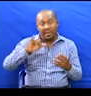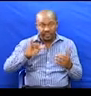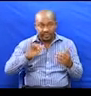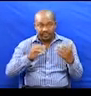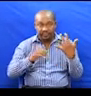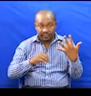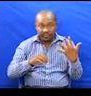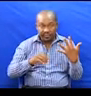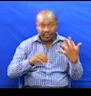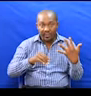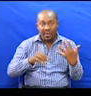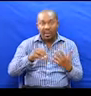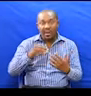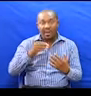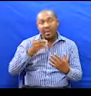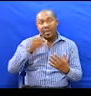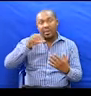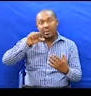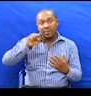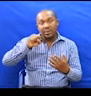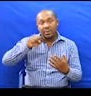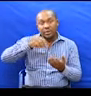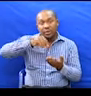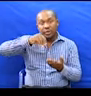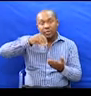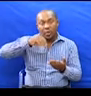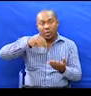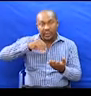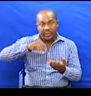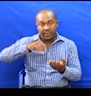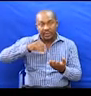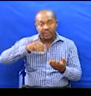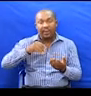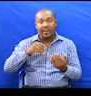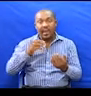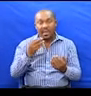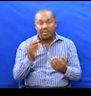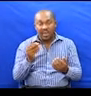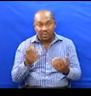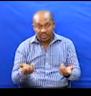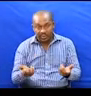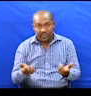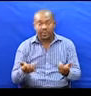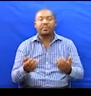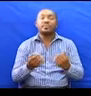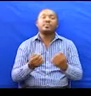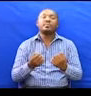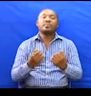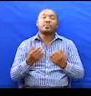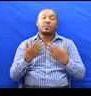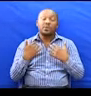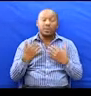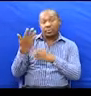In the last session again, we discussed about the carbohydrate. We saw the definition of carbohydrate. We saw the property